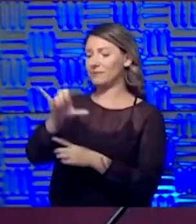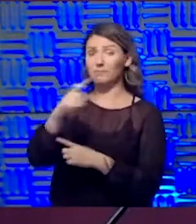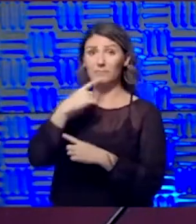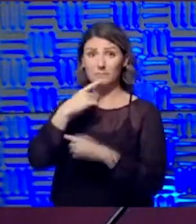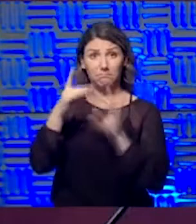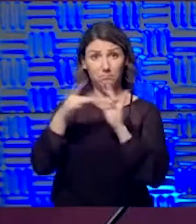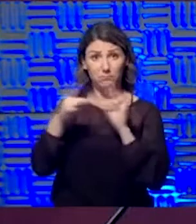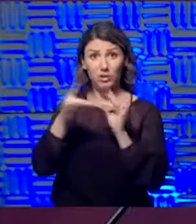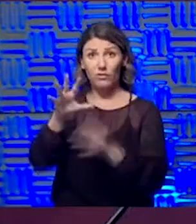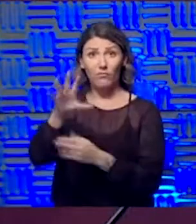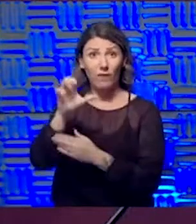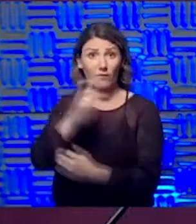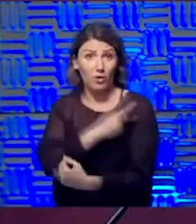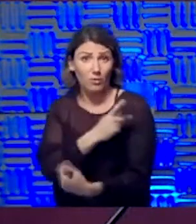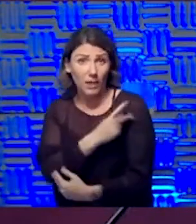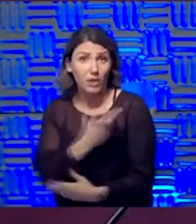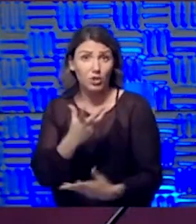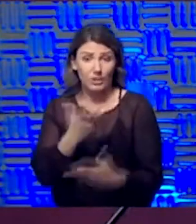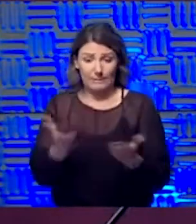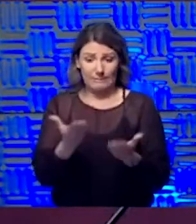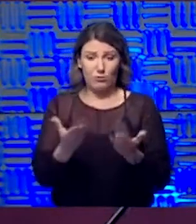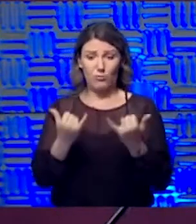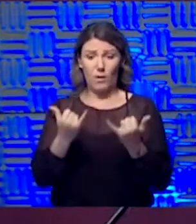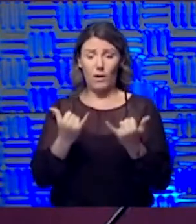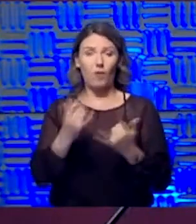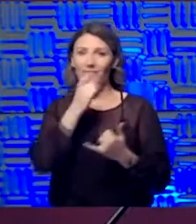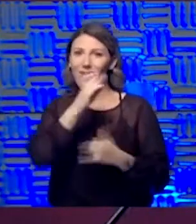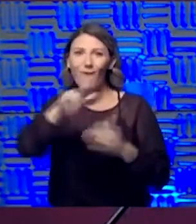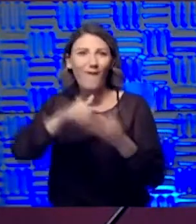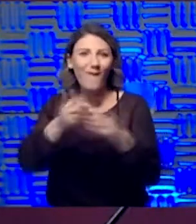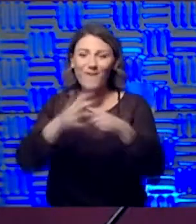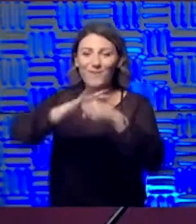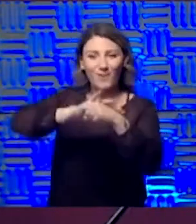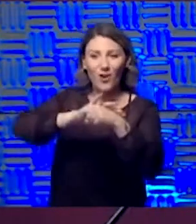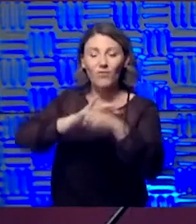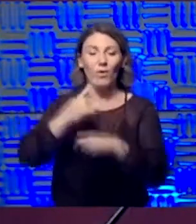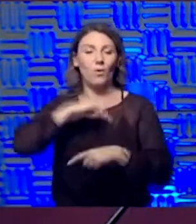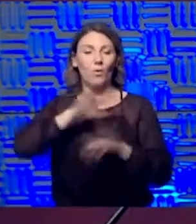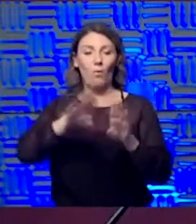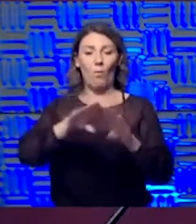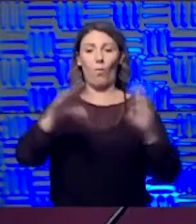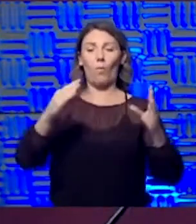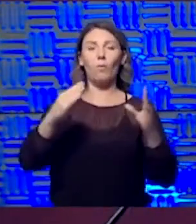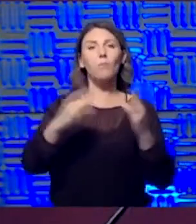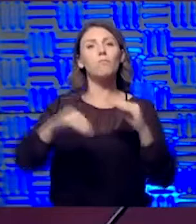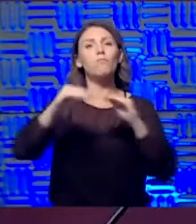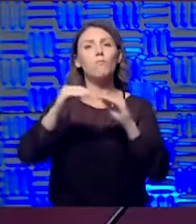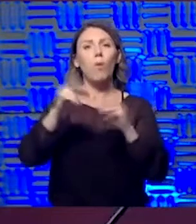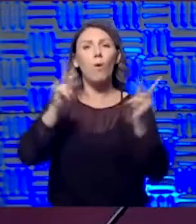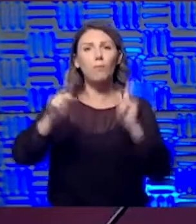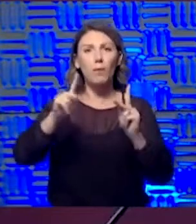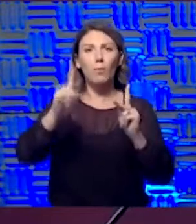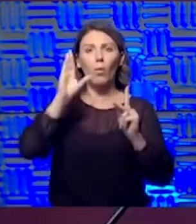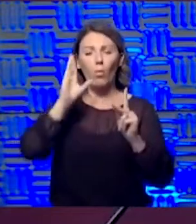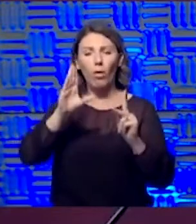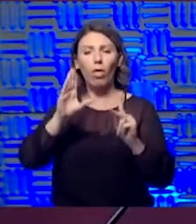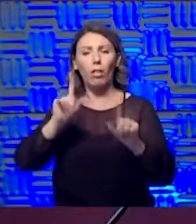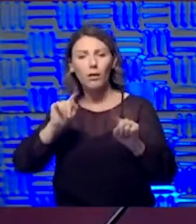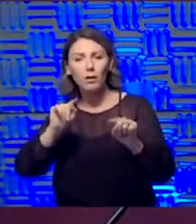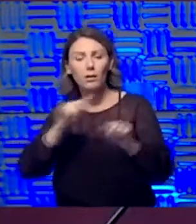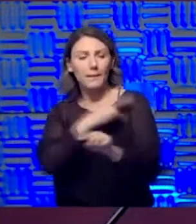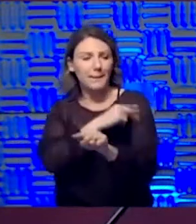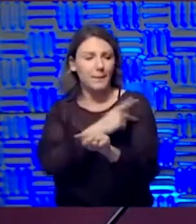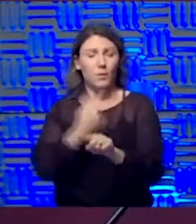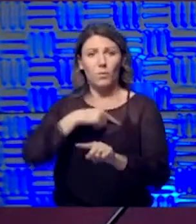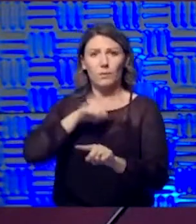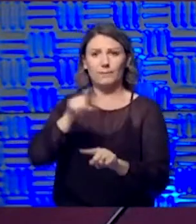now. Those are not all COVID patients. We're about to reopen. We're going to bring more volume back. So we're going to need our staff to be ready to take care